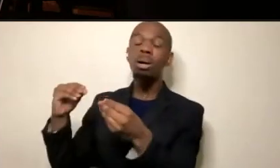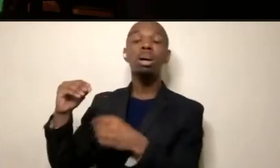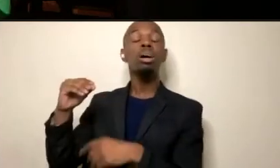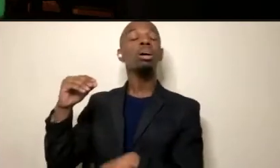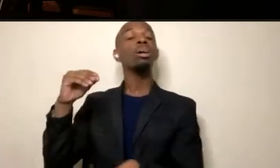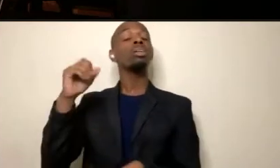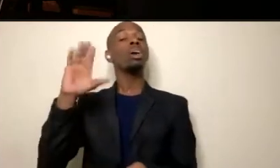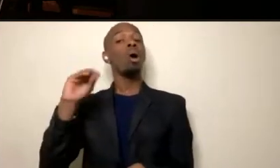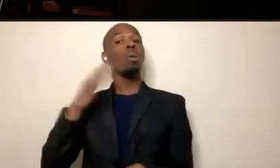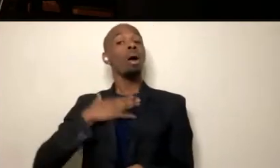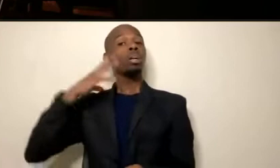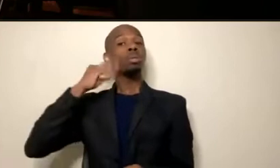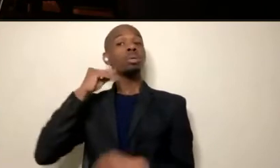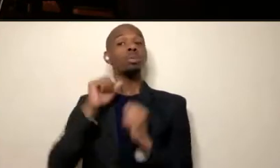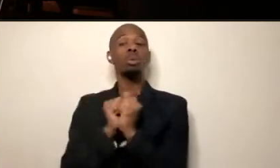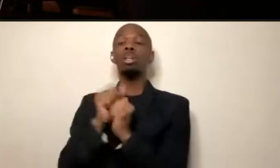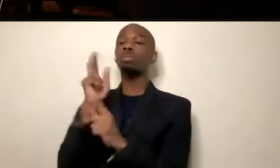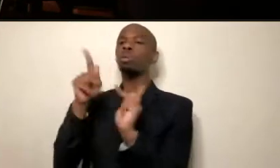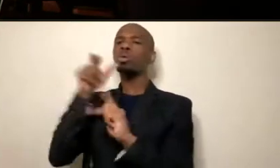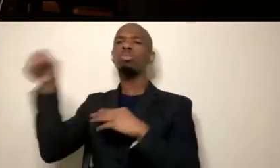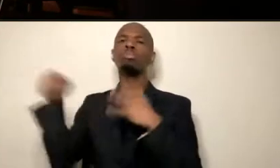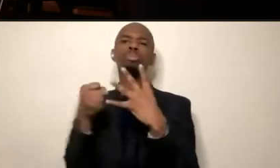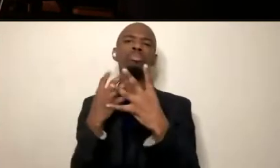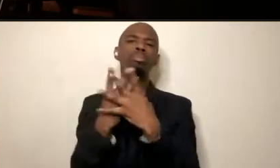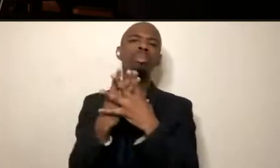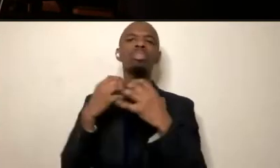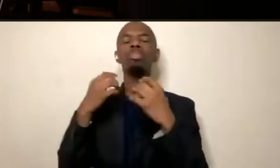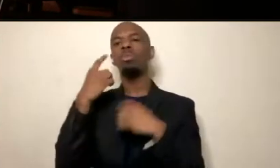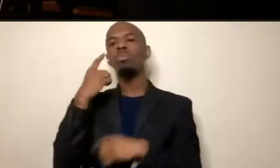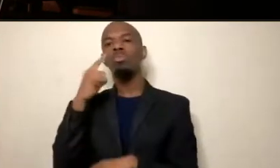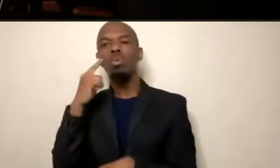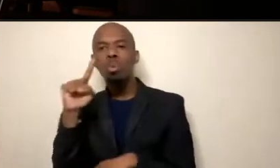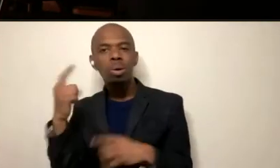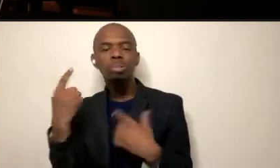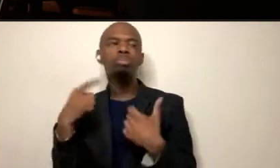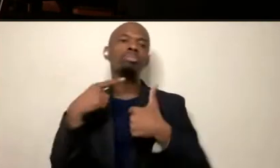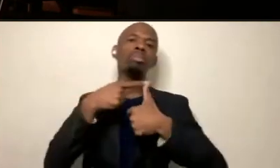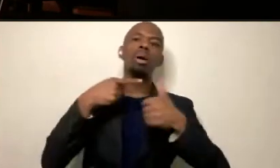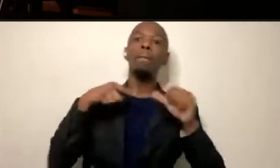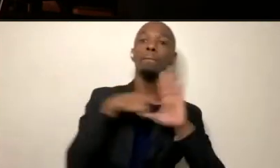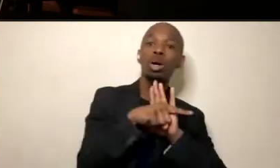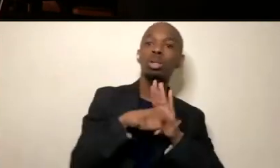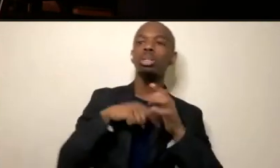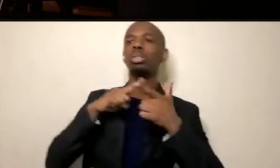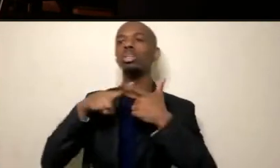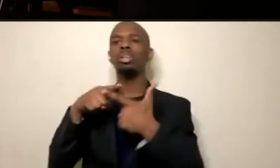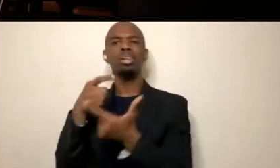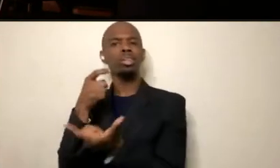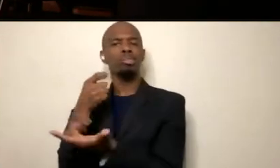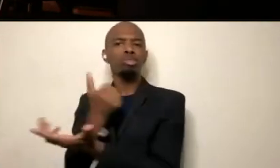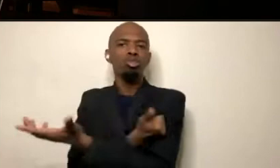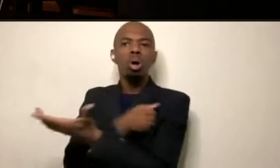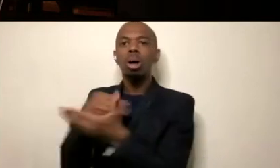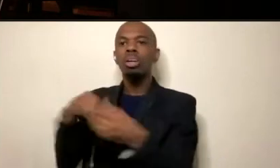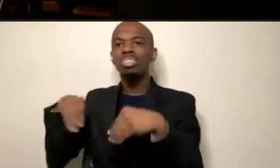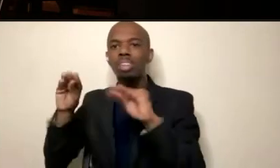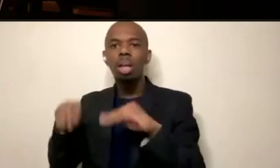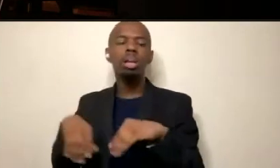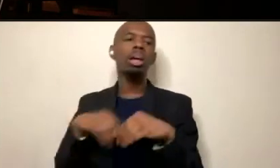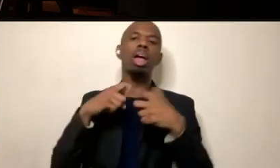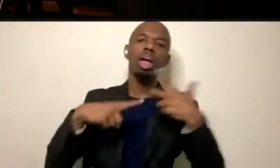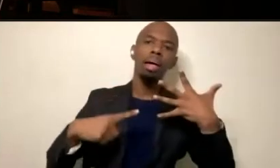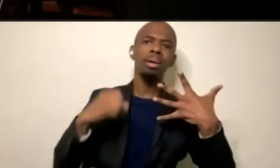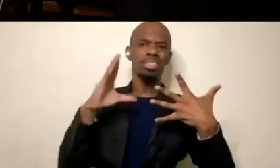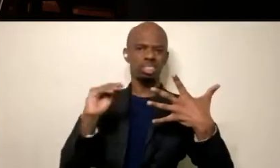for everything from drug peddling to murder, and to ask them, what happened to you? And they look at me like,